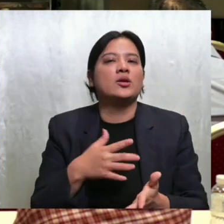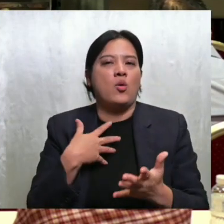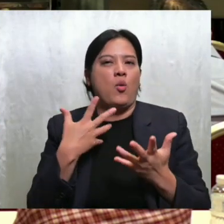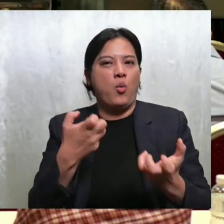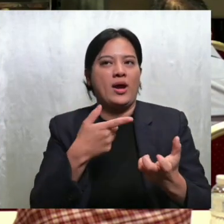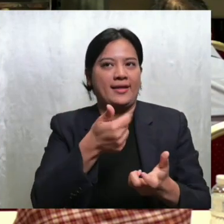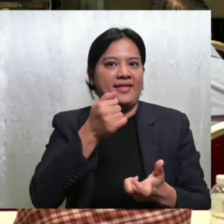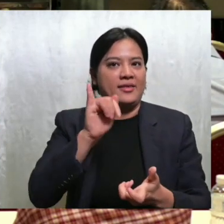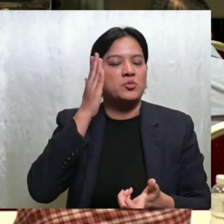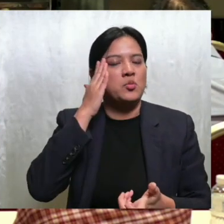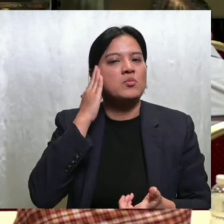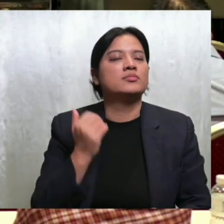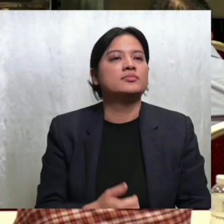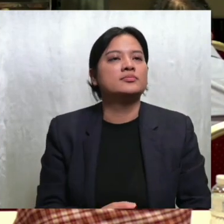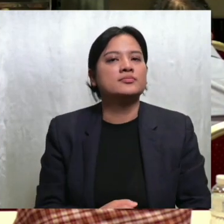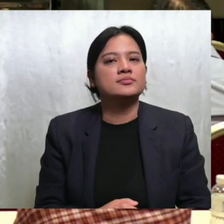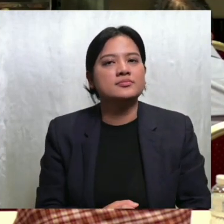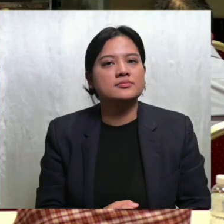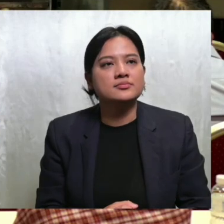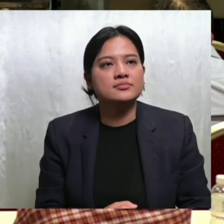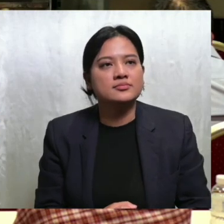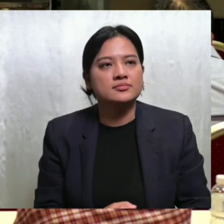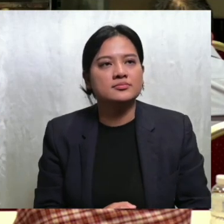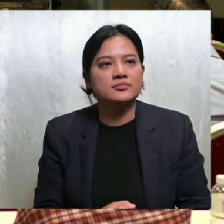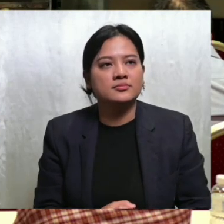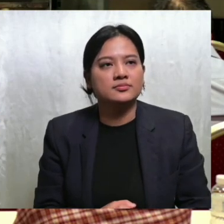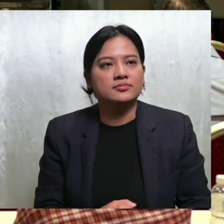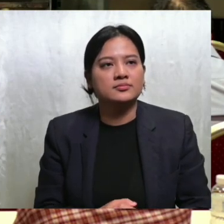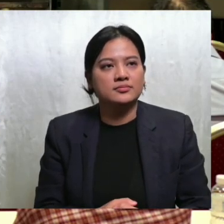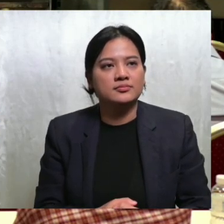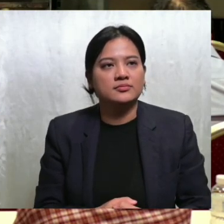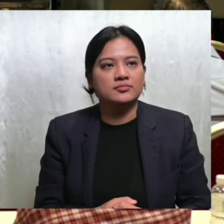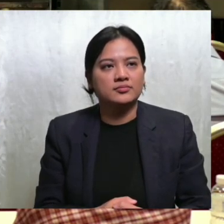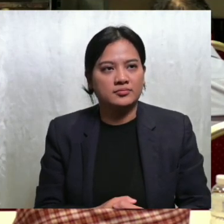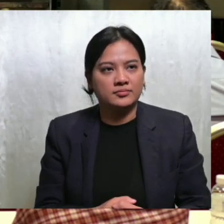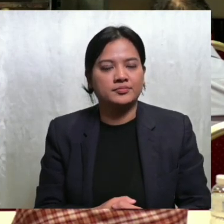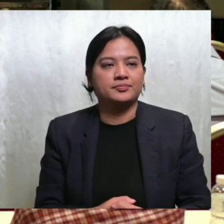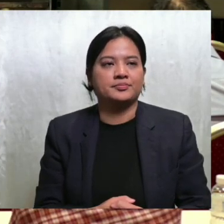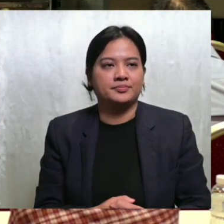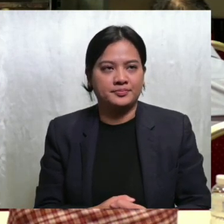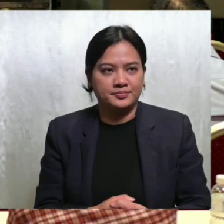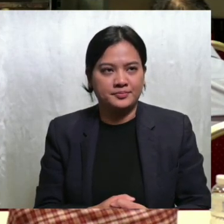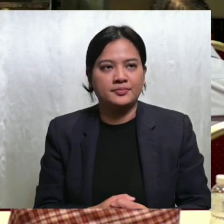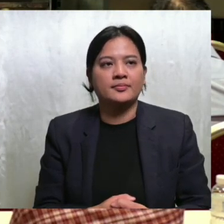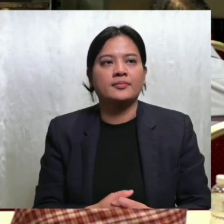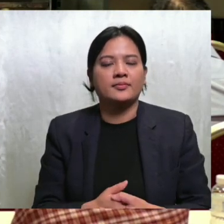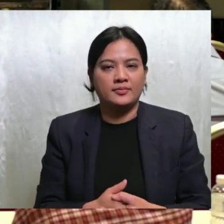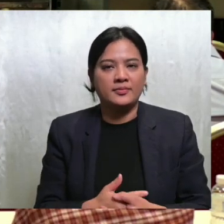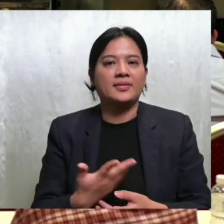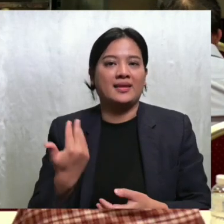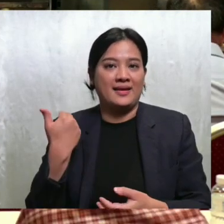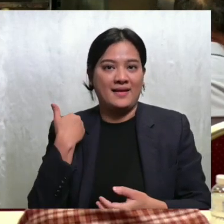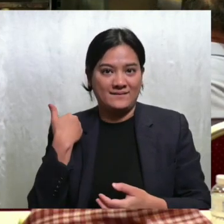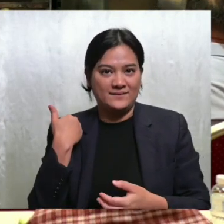school operators that the plagiarism through AI is now coming into the classroom as well.